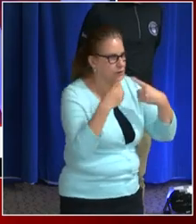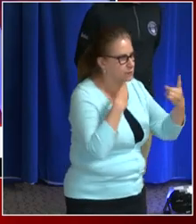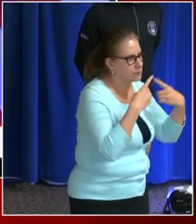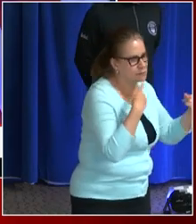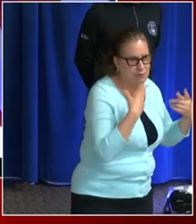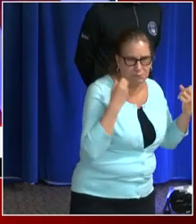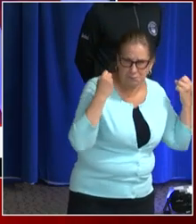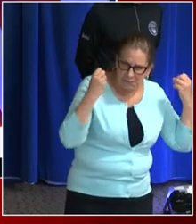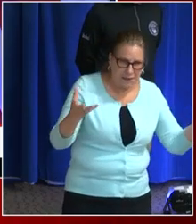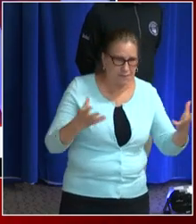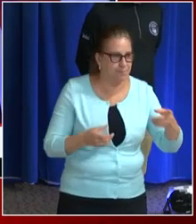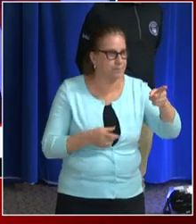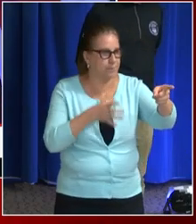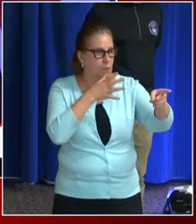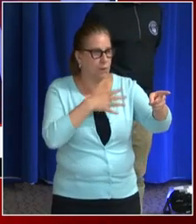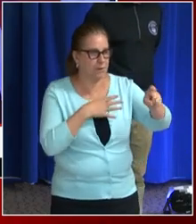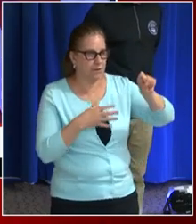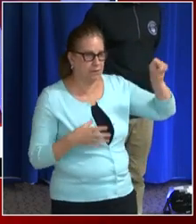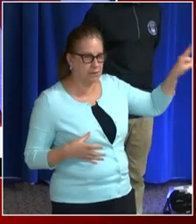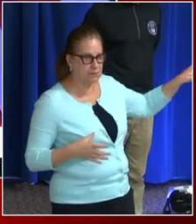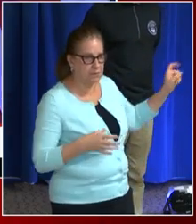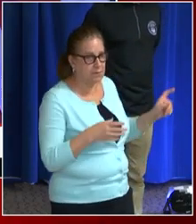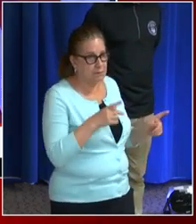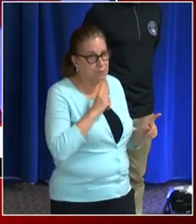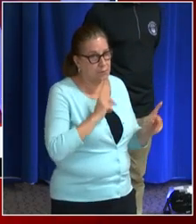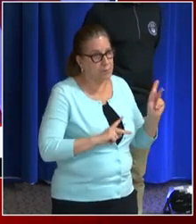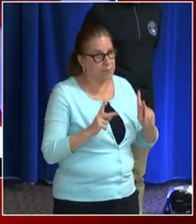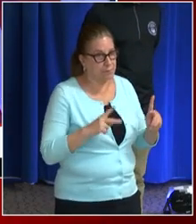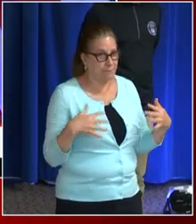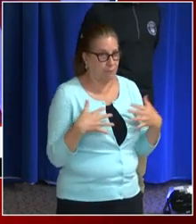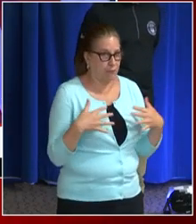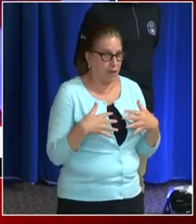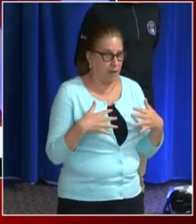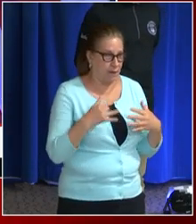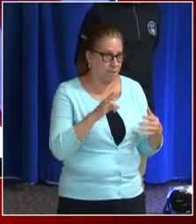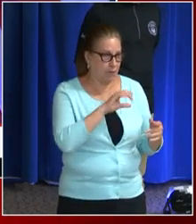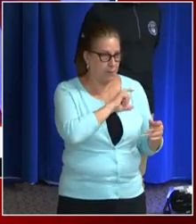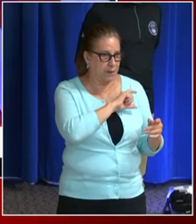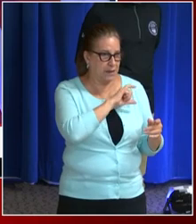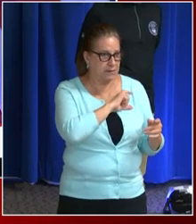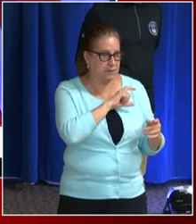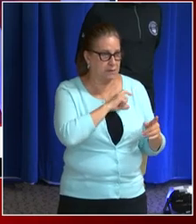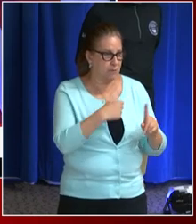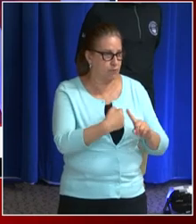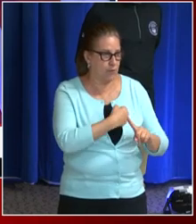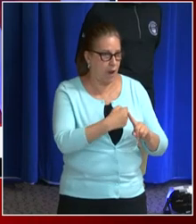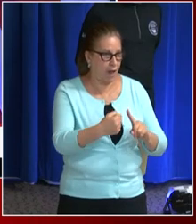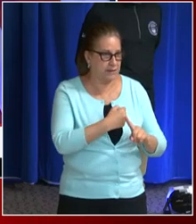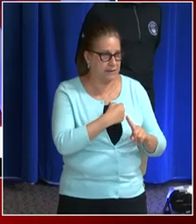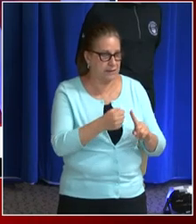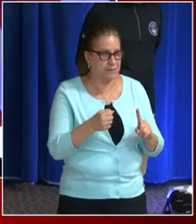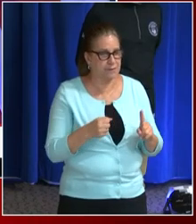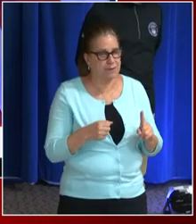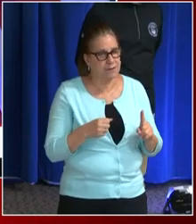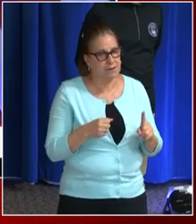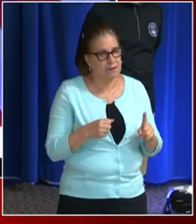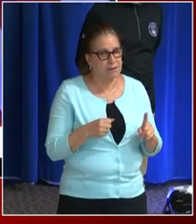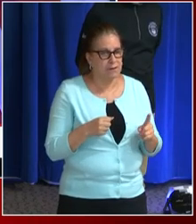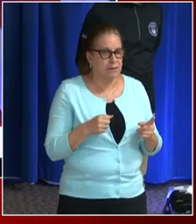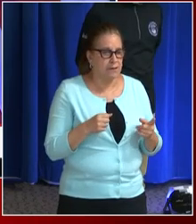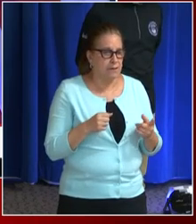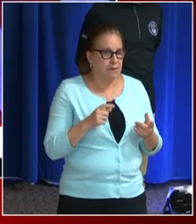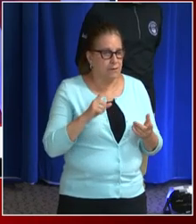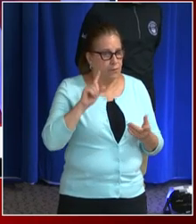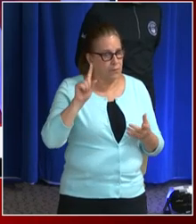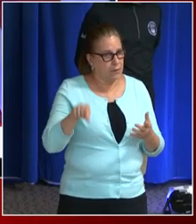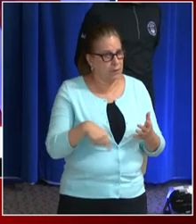of police brutality, police abuse, do you have concerns that the curfew ending or starting an hour before polls close will suppress